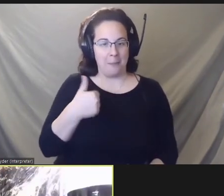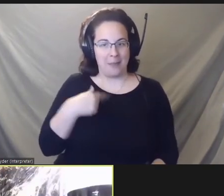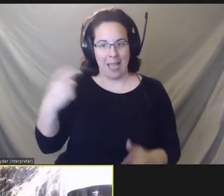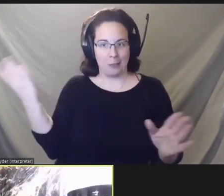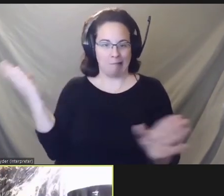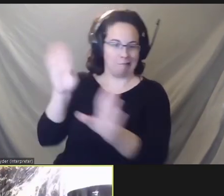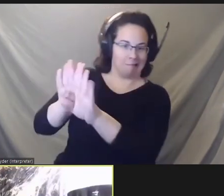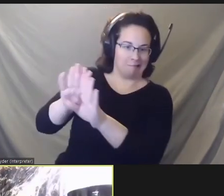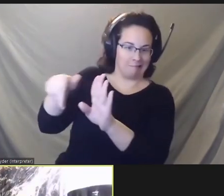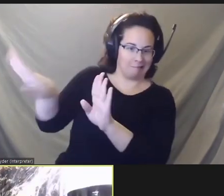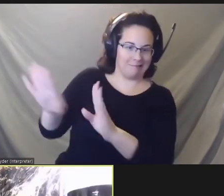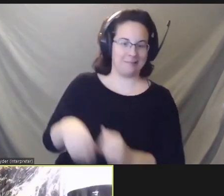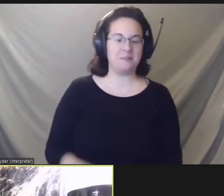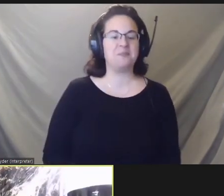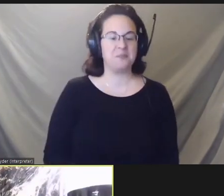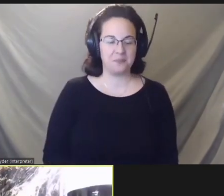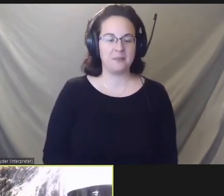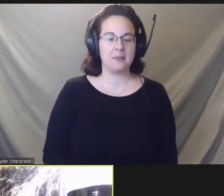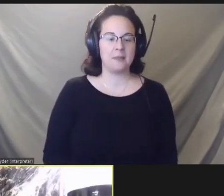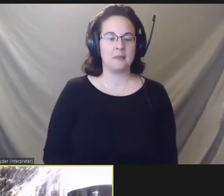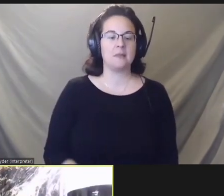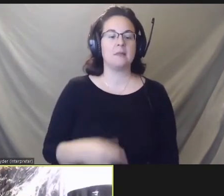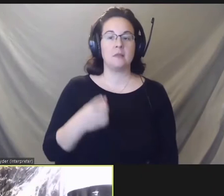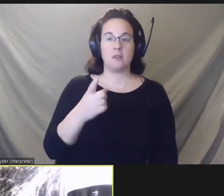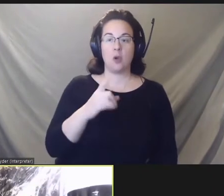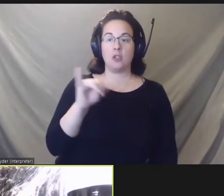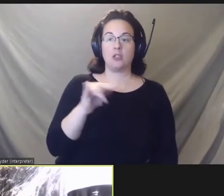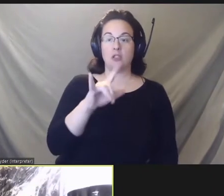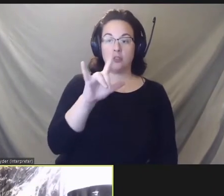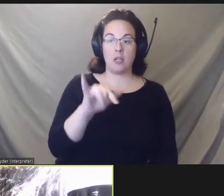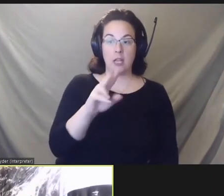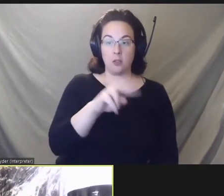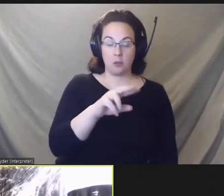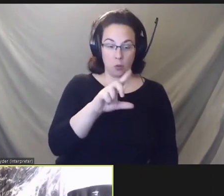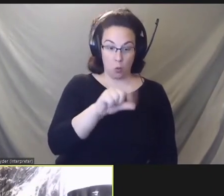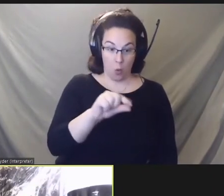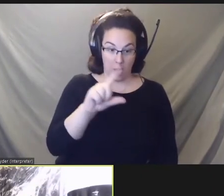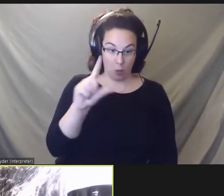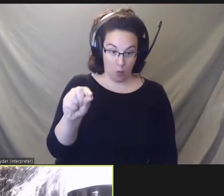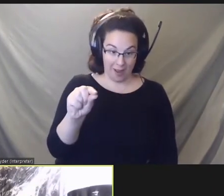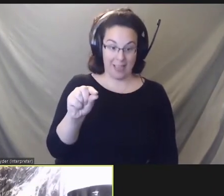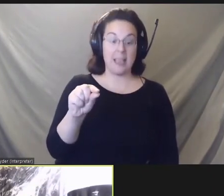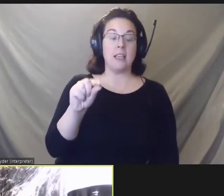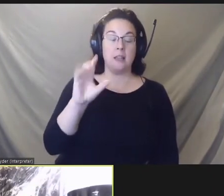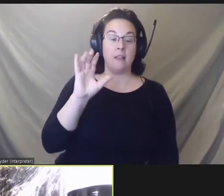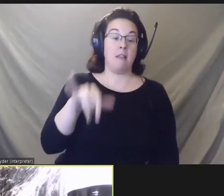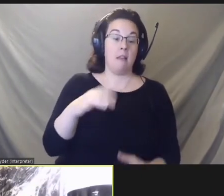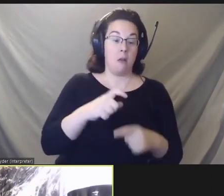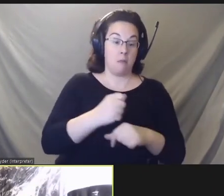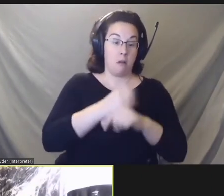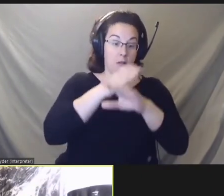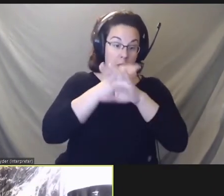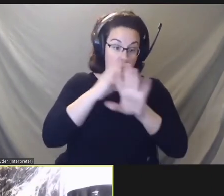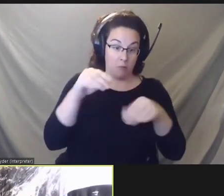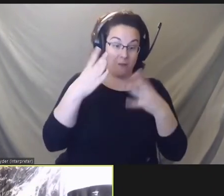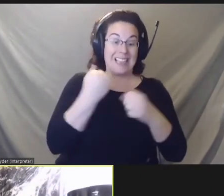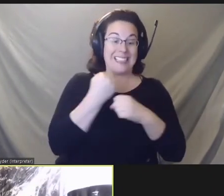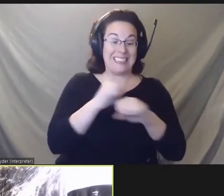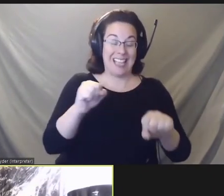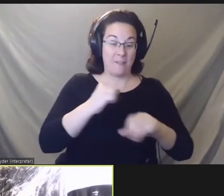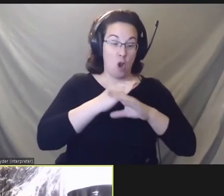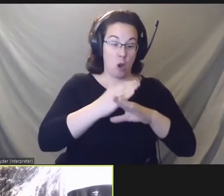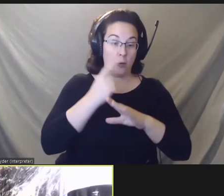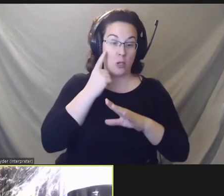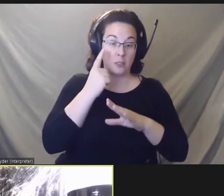So issued in July 2020, the call blocking order adopts two safe harbors for voice service providers that block